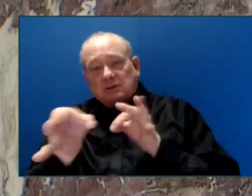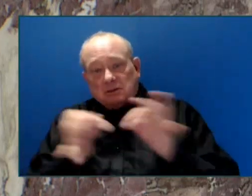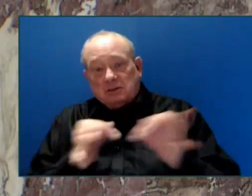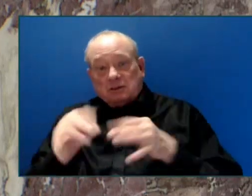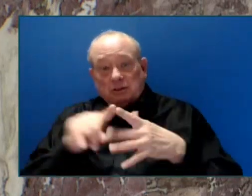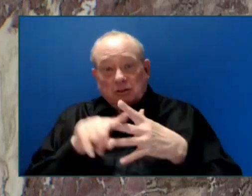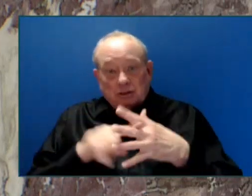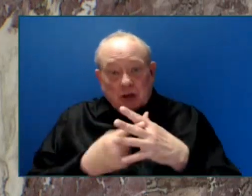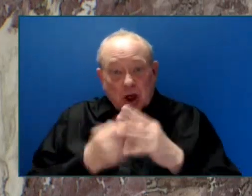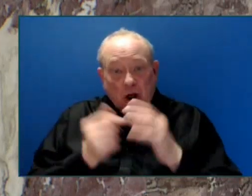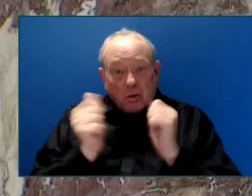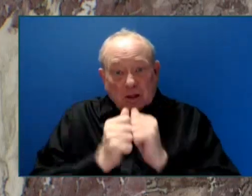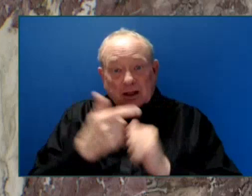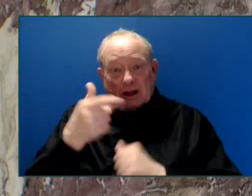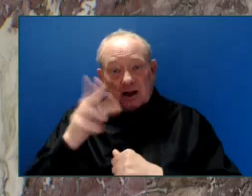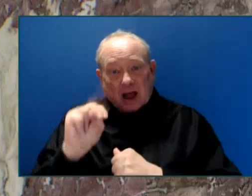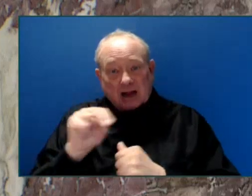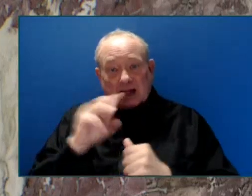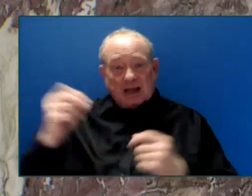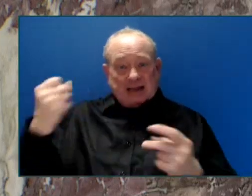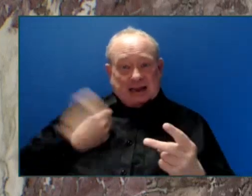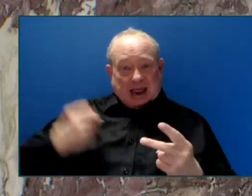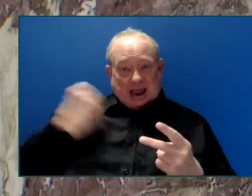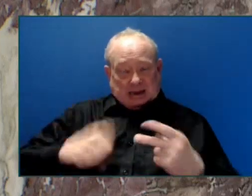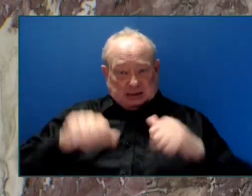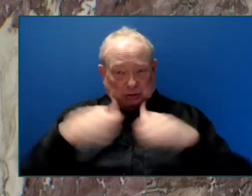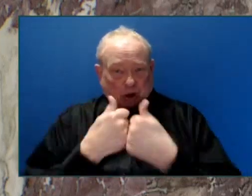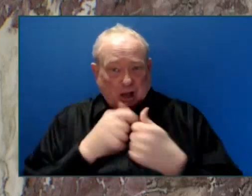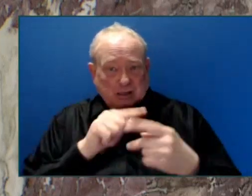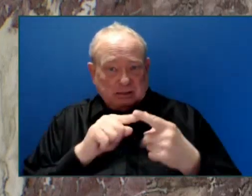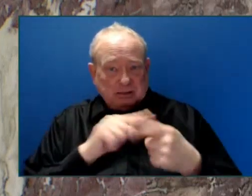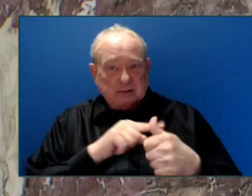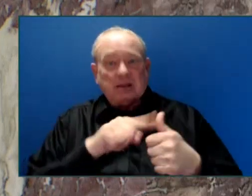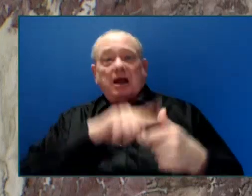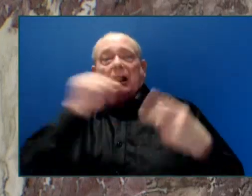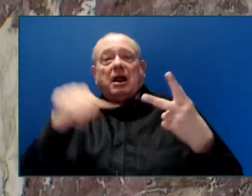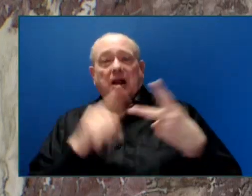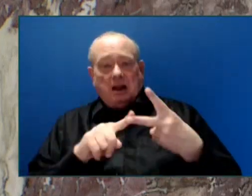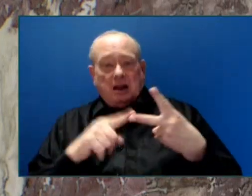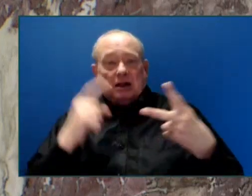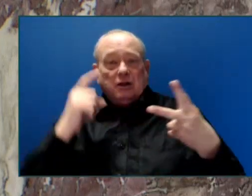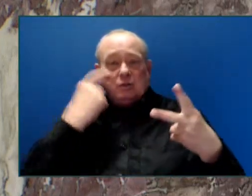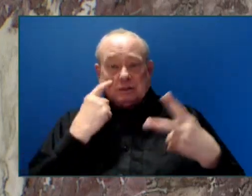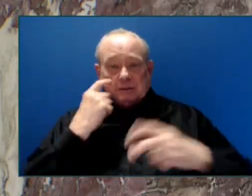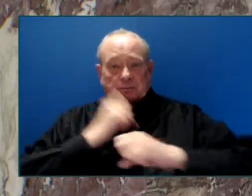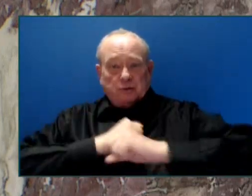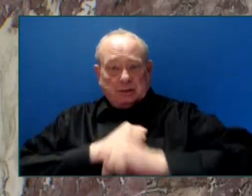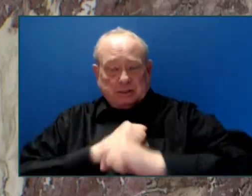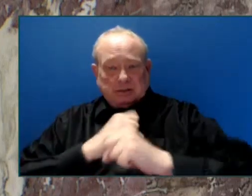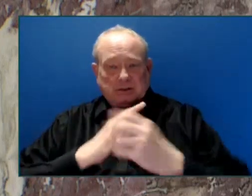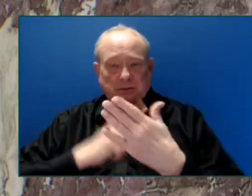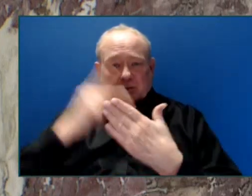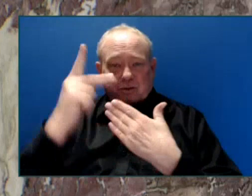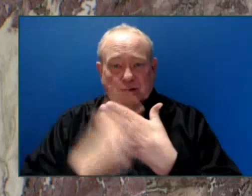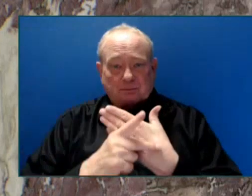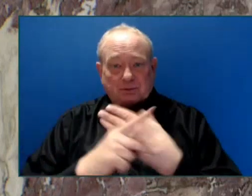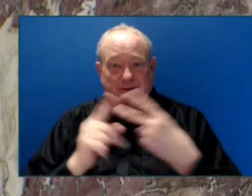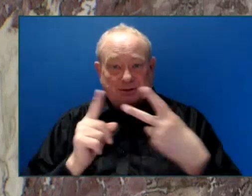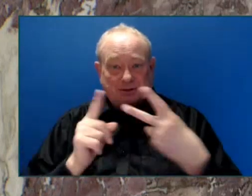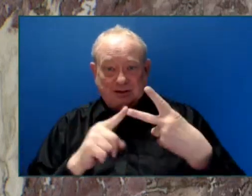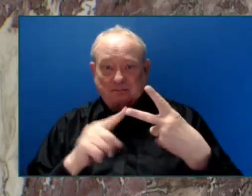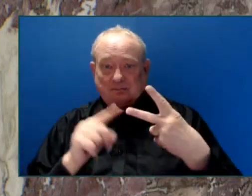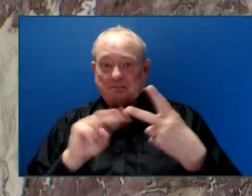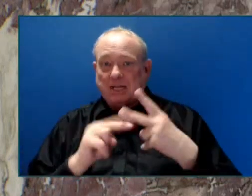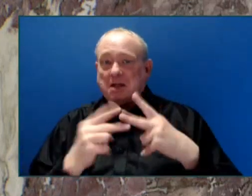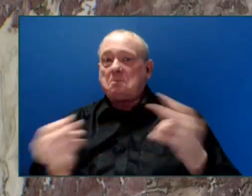province, putting in place a witness protection program that's resulted in a significant increase in the conviction of those who have